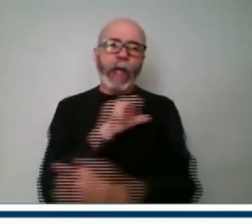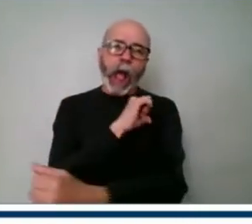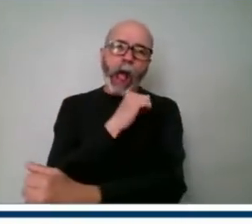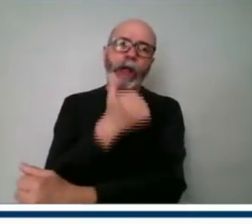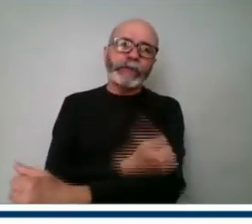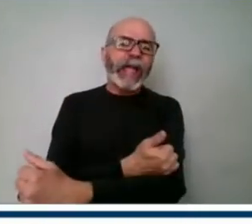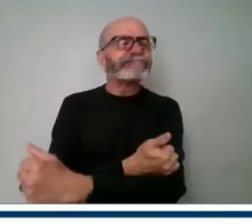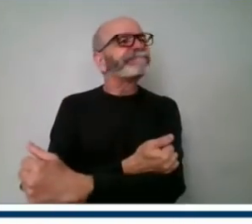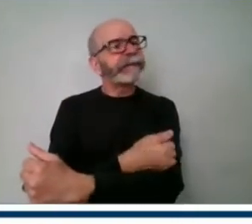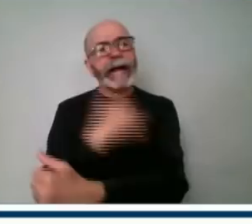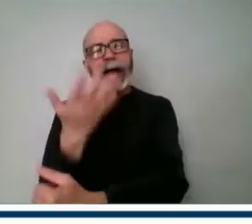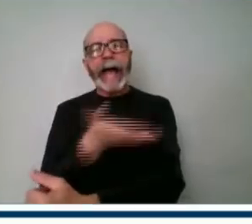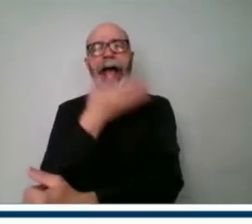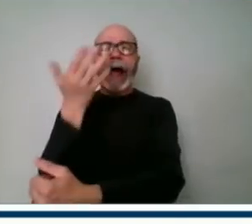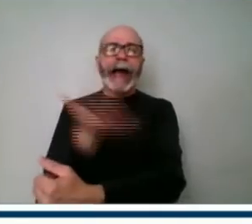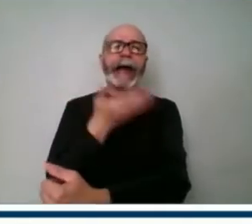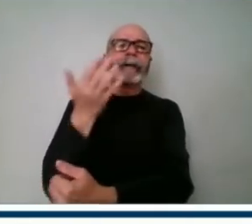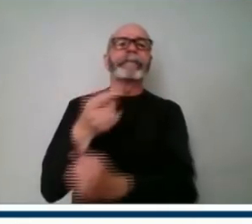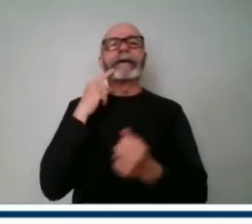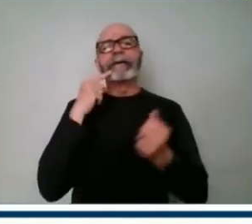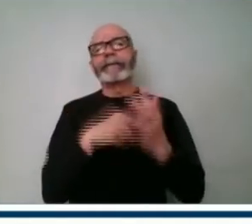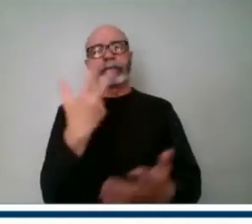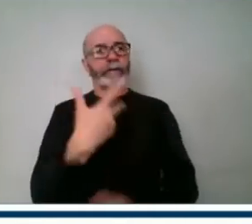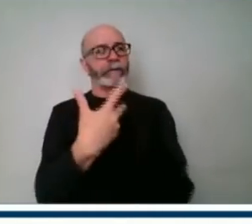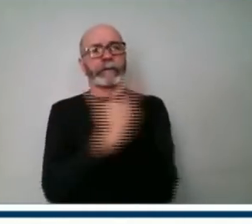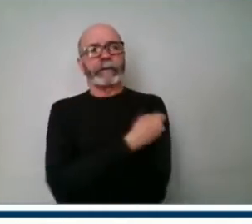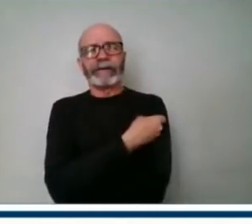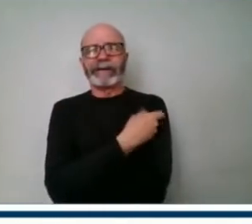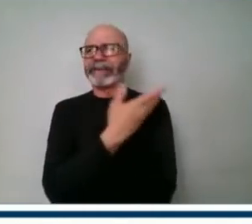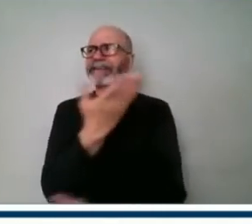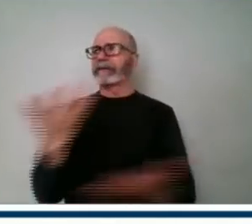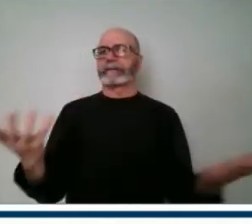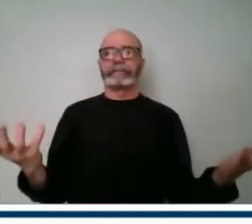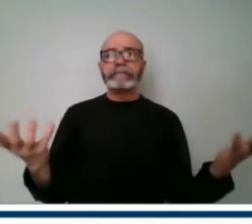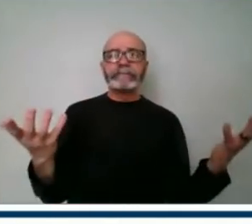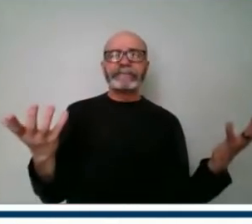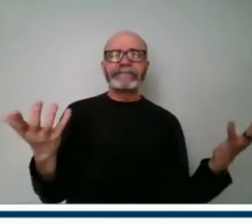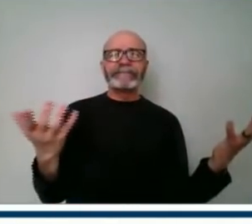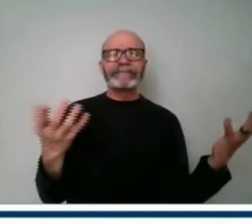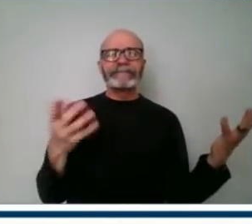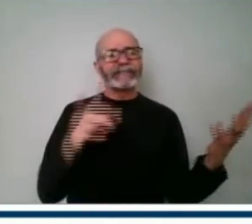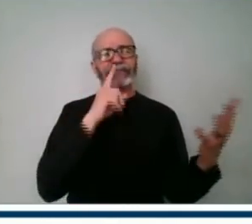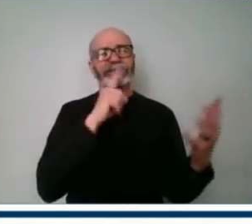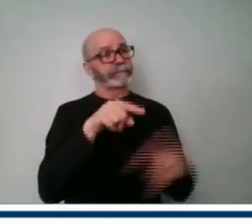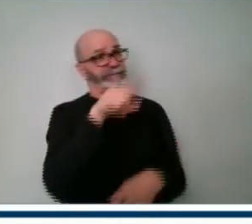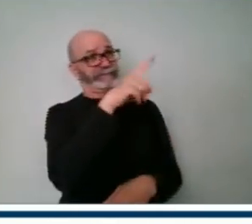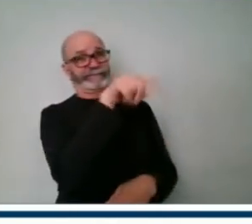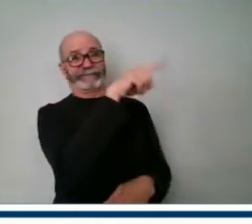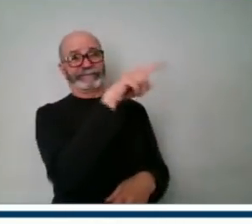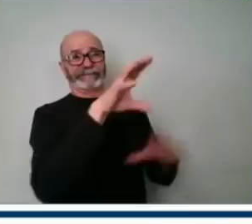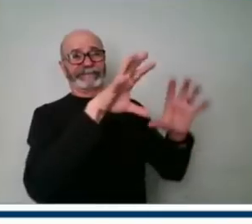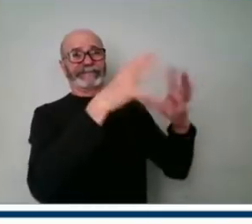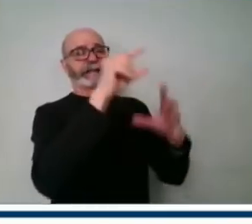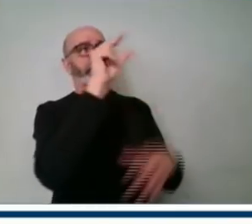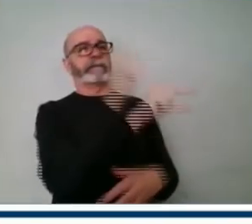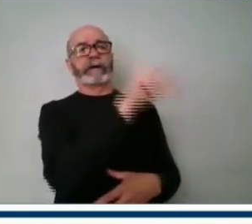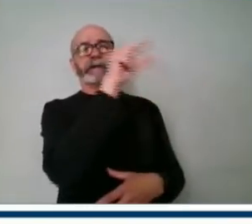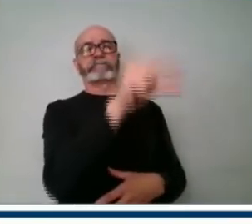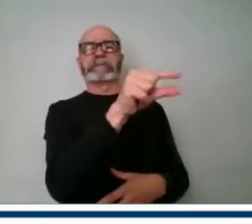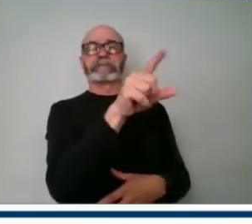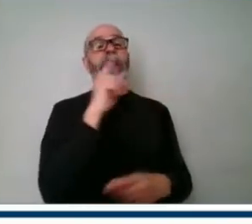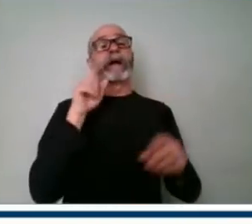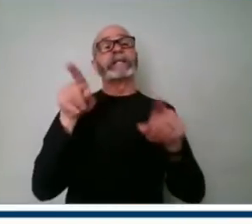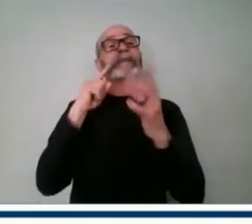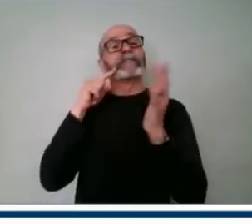there's a giant bureaucracy out there that's not under those. Access Nova Scotia, those